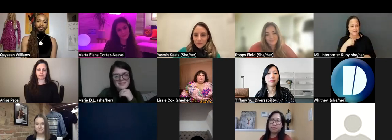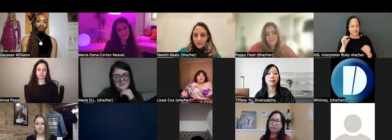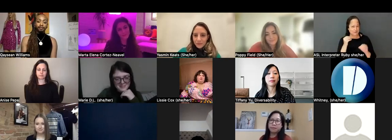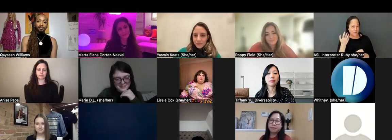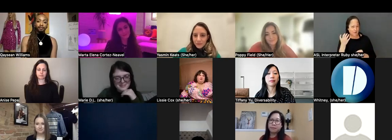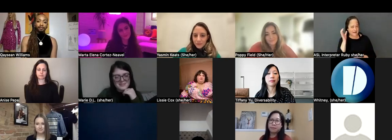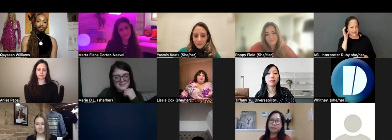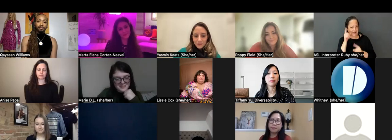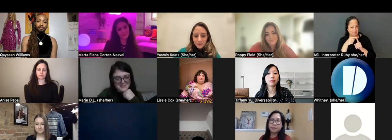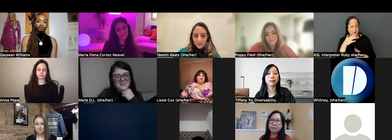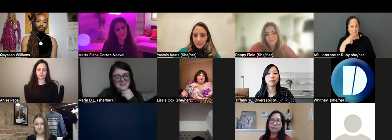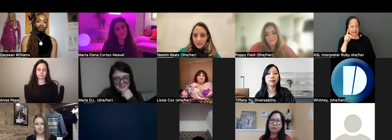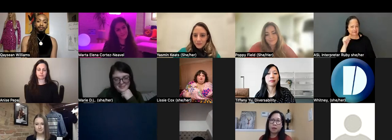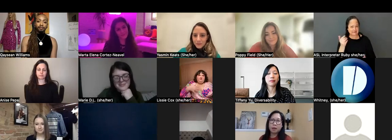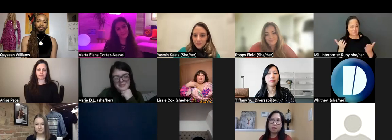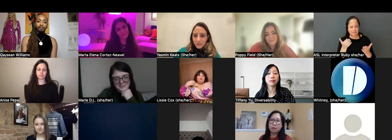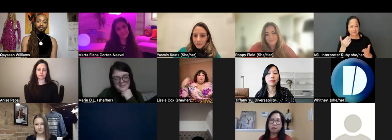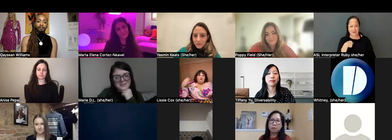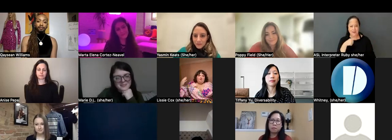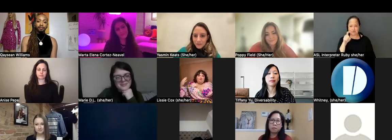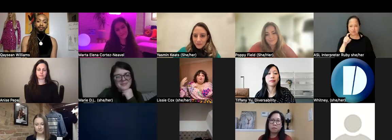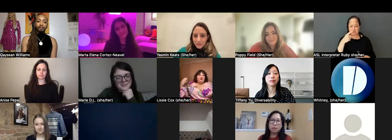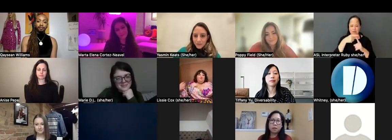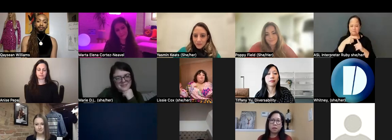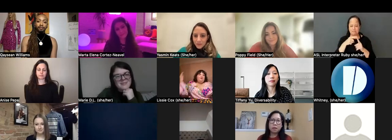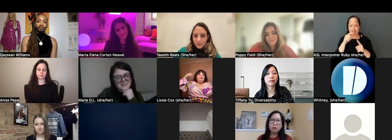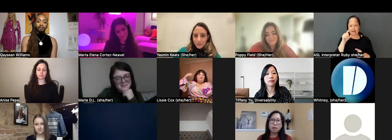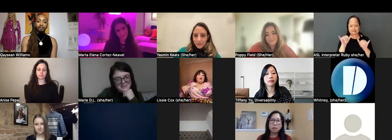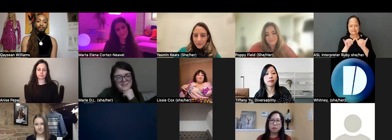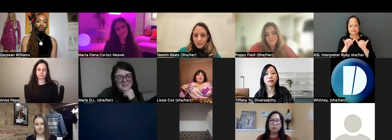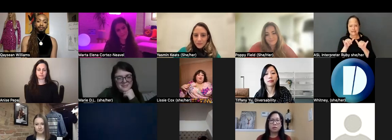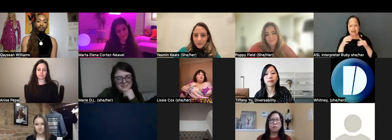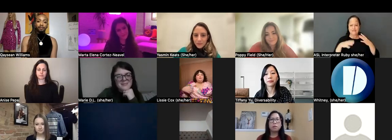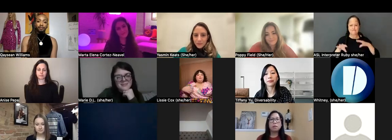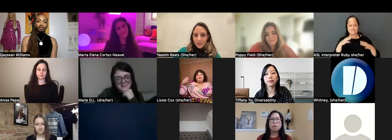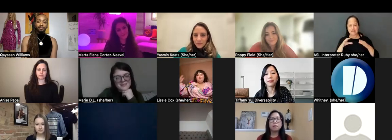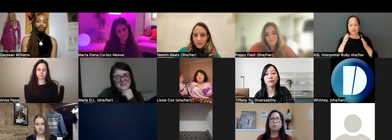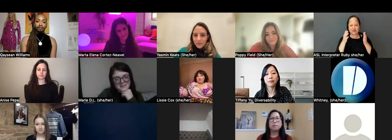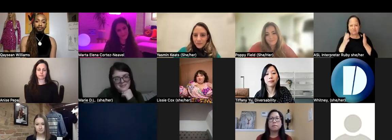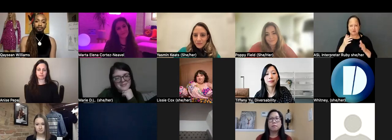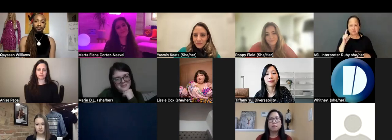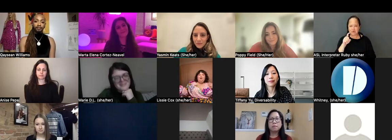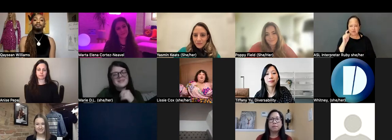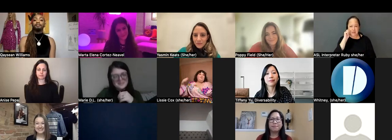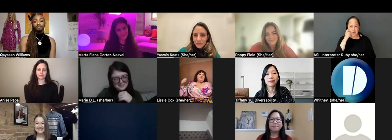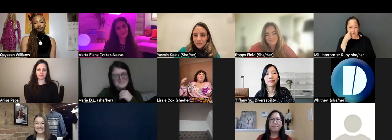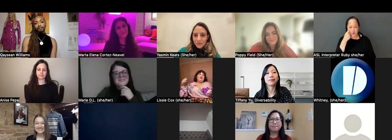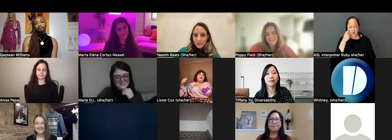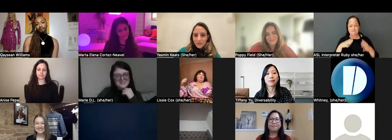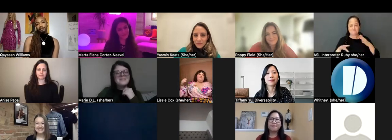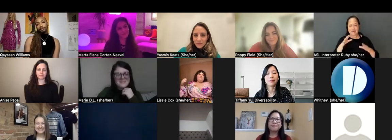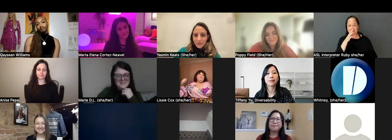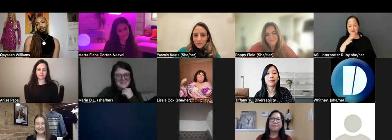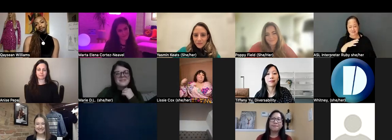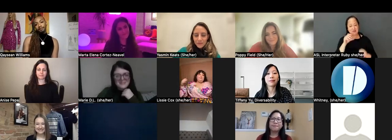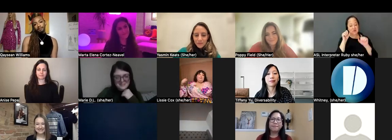hear about my disability stuff. I was supposed to be a plus size fashion person. I'm supposed to be a cool fashion lady. Turns out I can be both. But